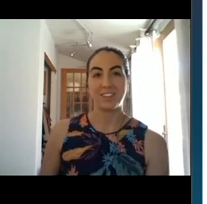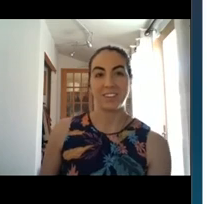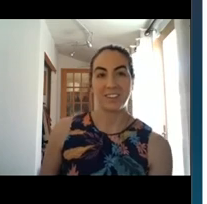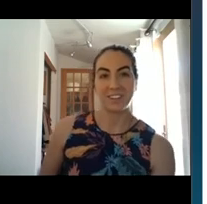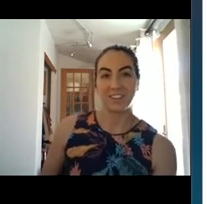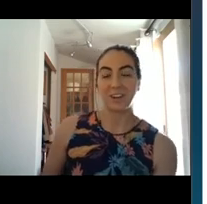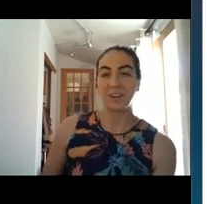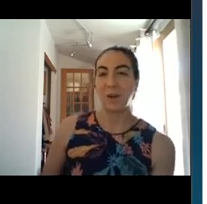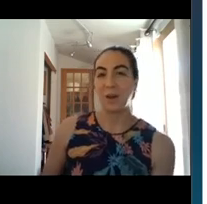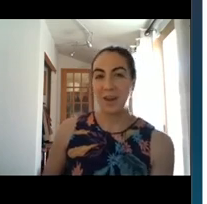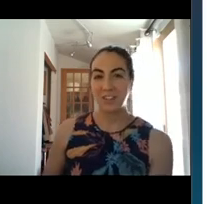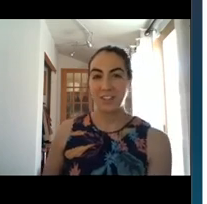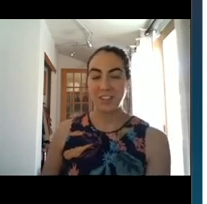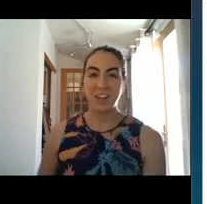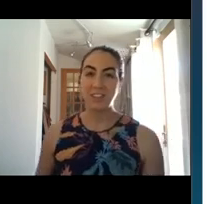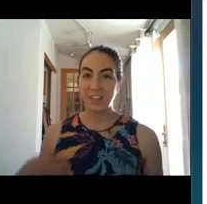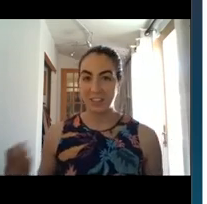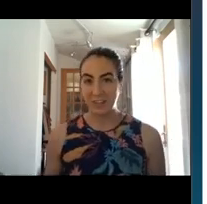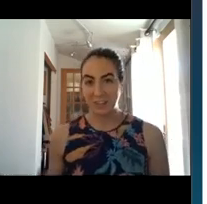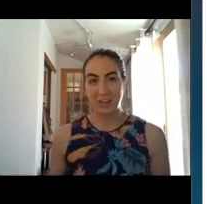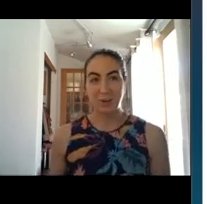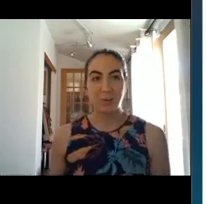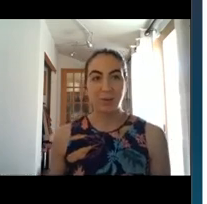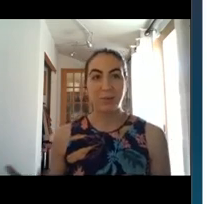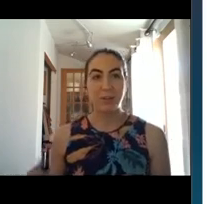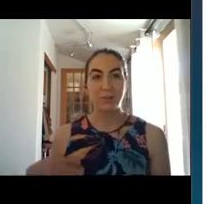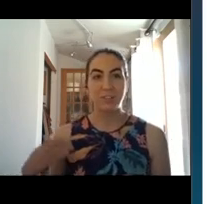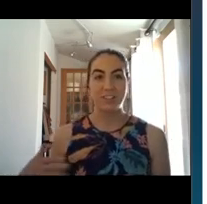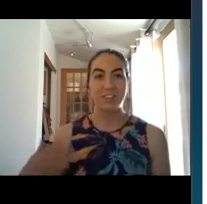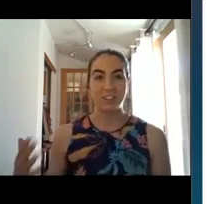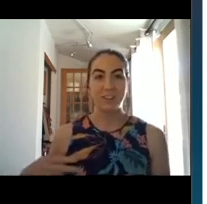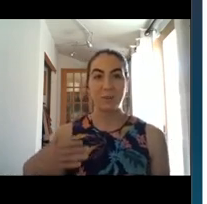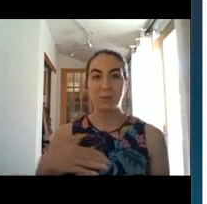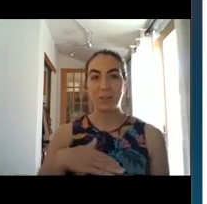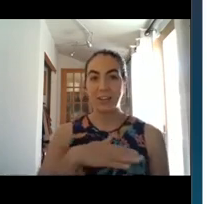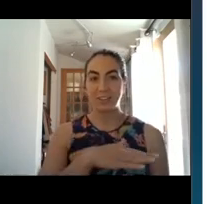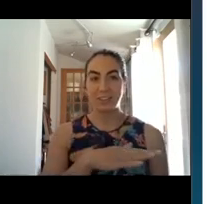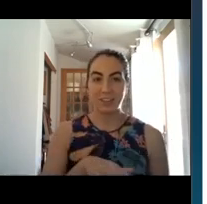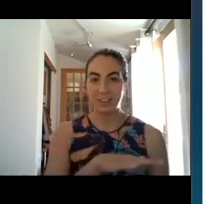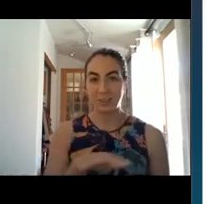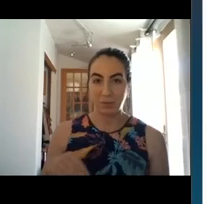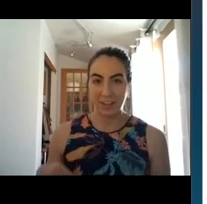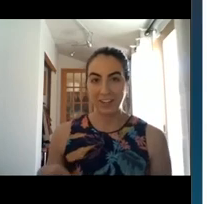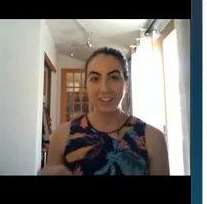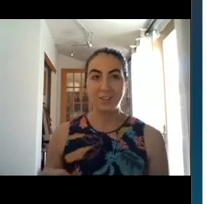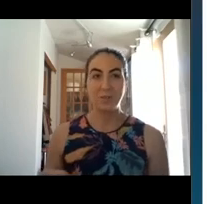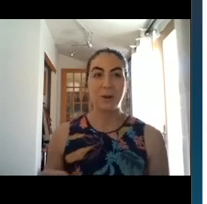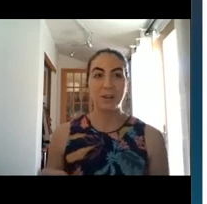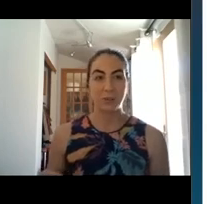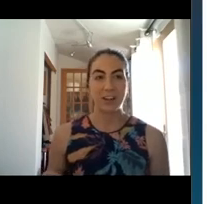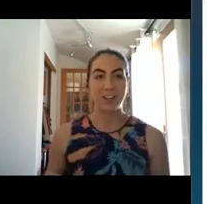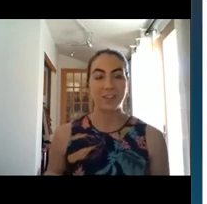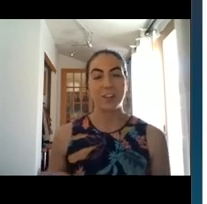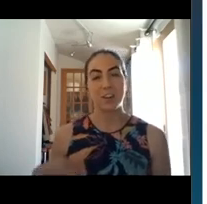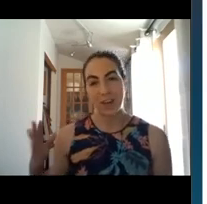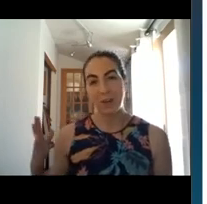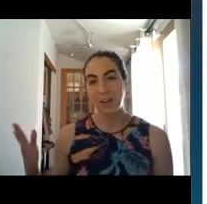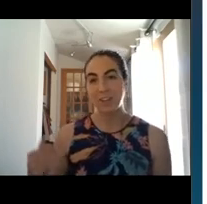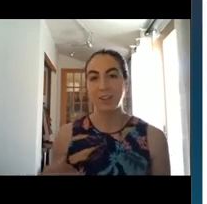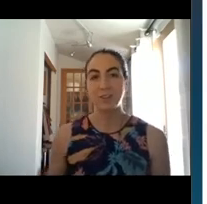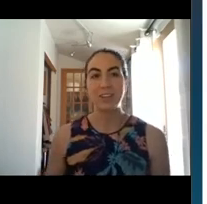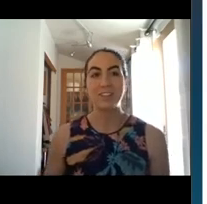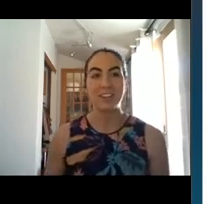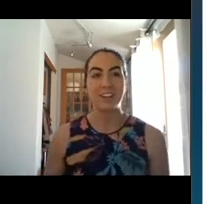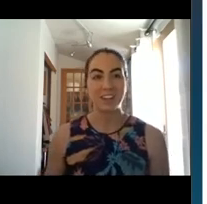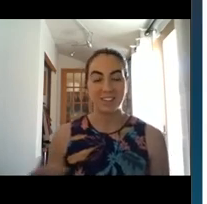imagine it kind of like at the, at the airport, when you see the cleaning people, like leaving the plane while you're waiting, you think,